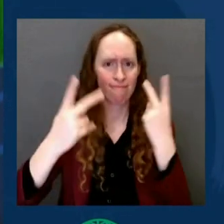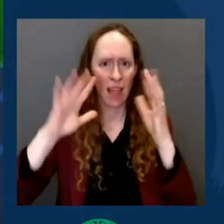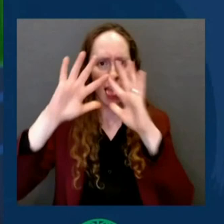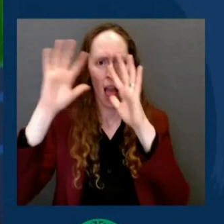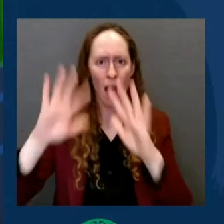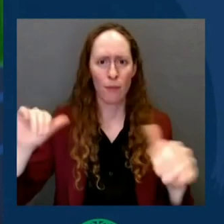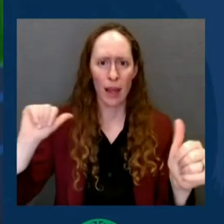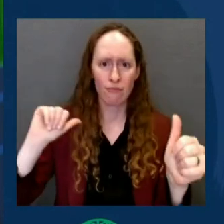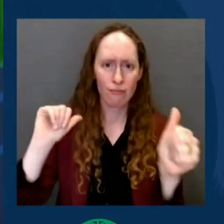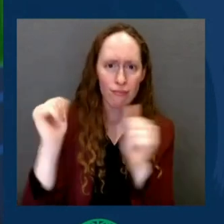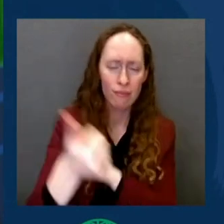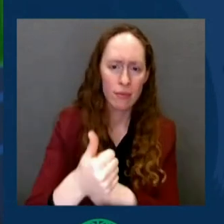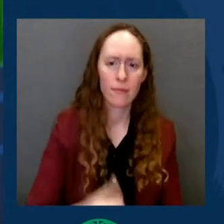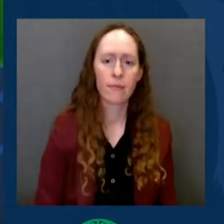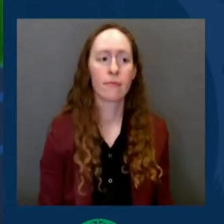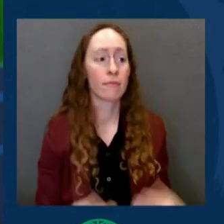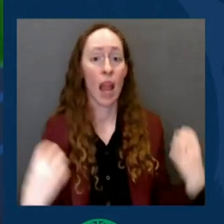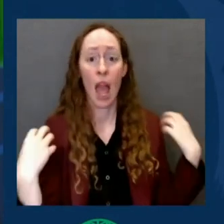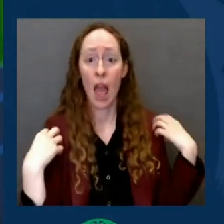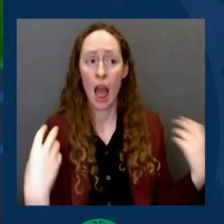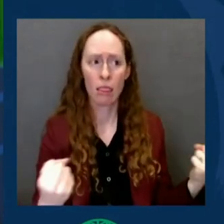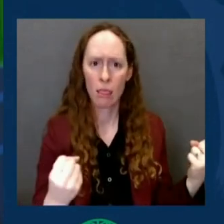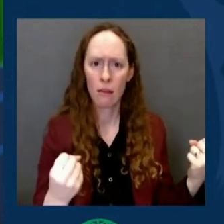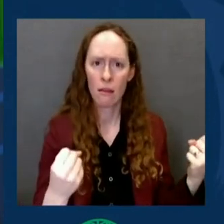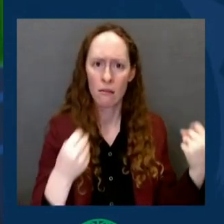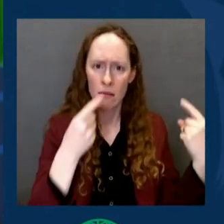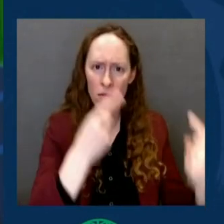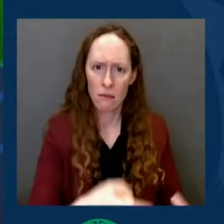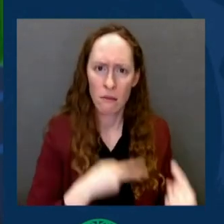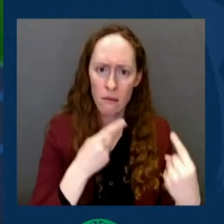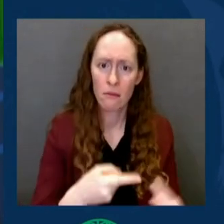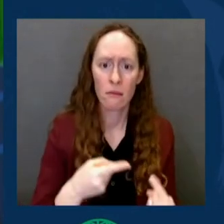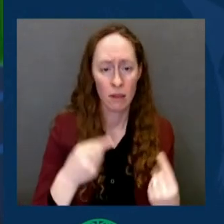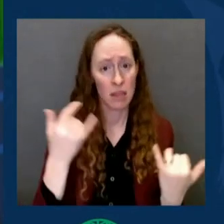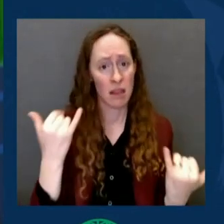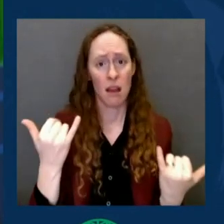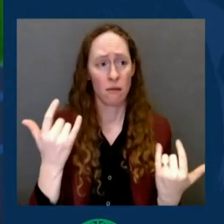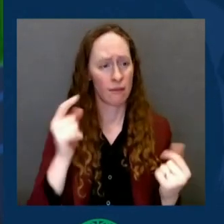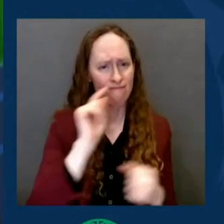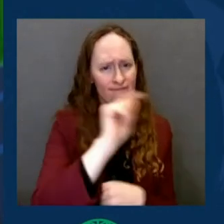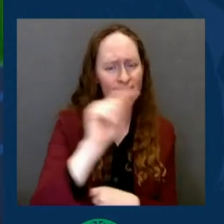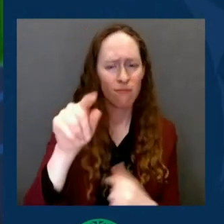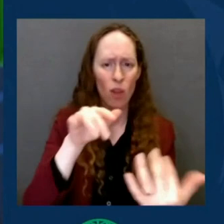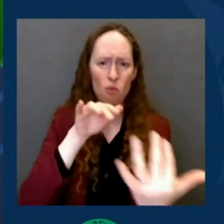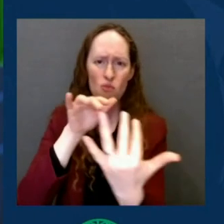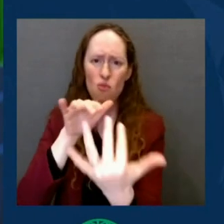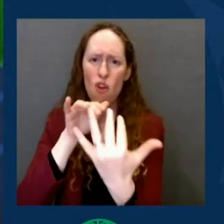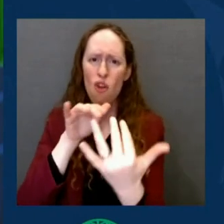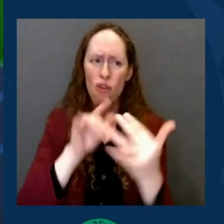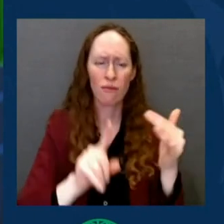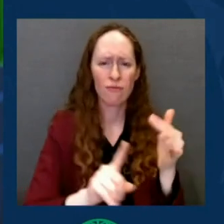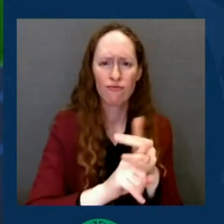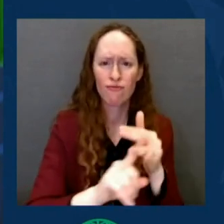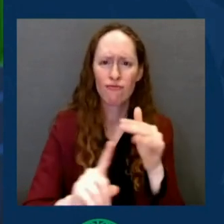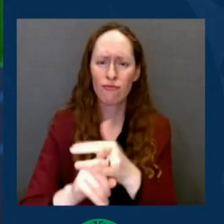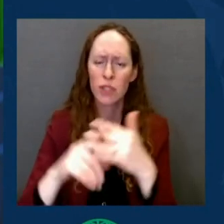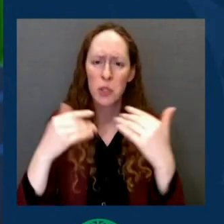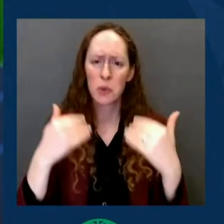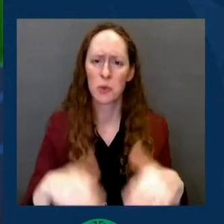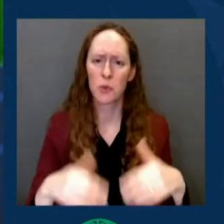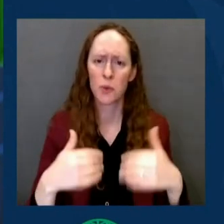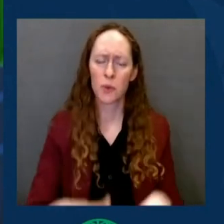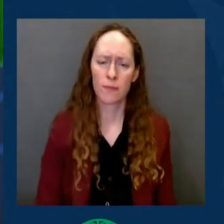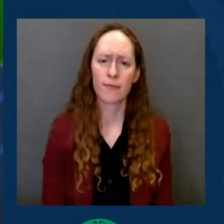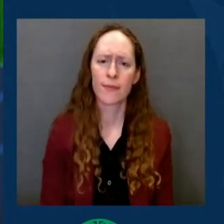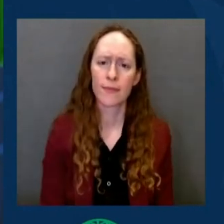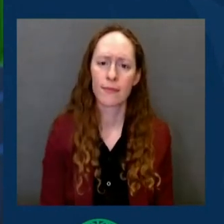war, Africa presents its advocacy for partial allotment of special drawing